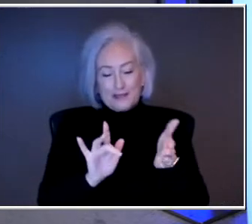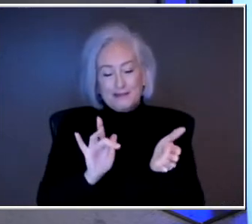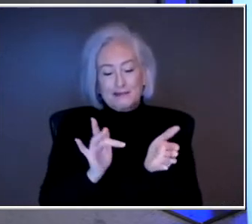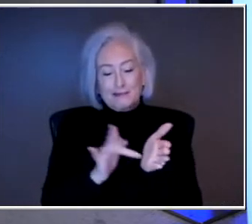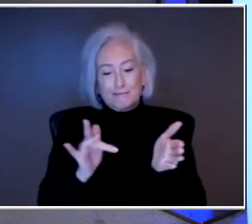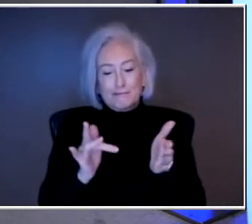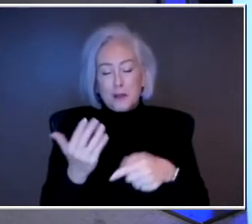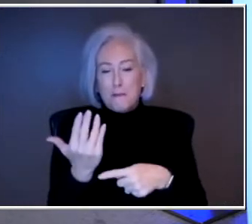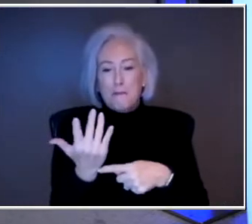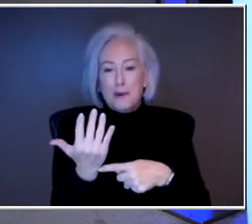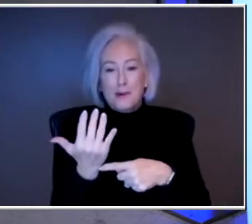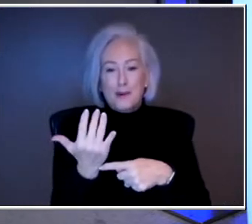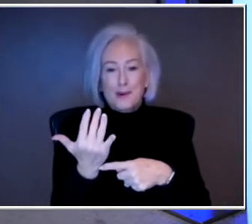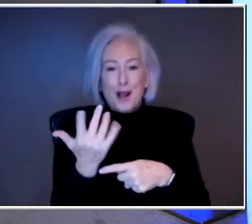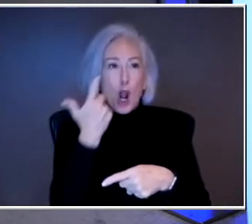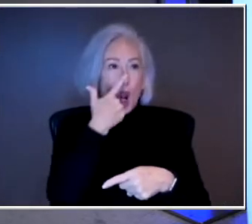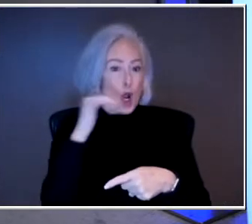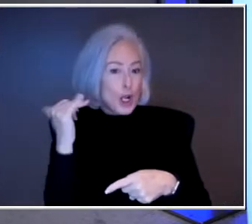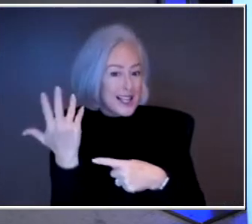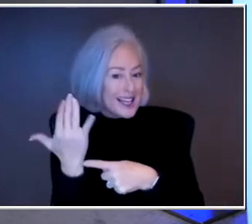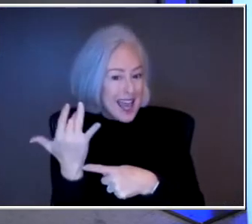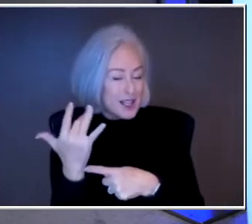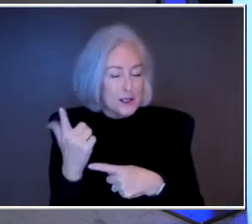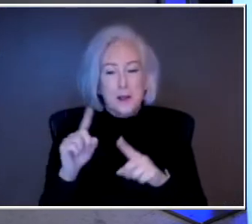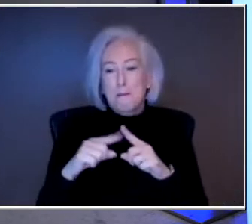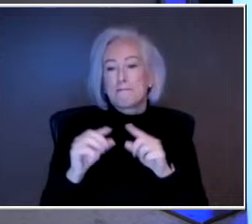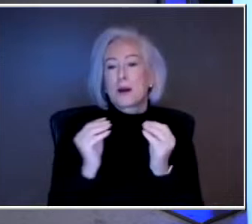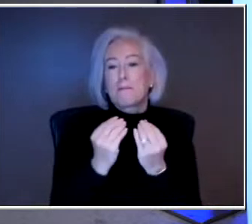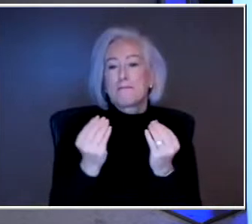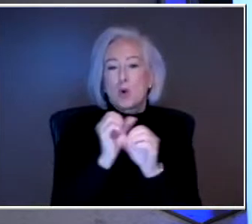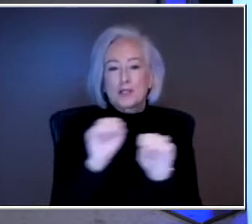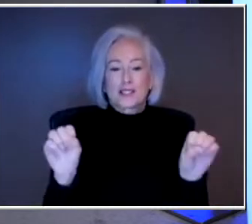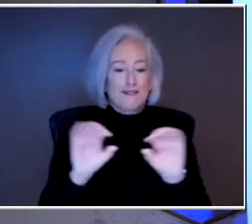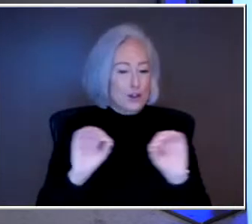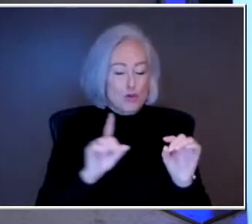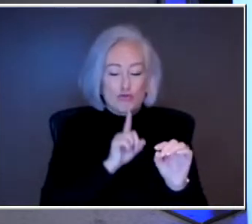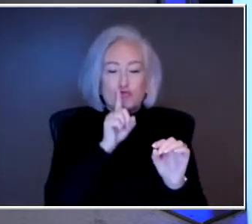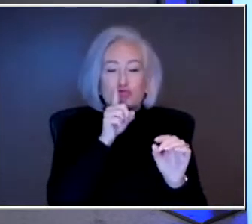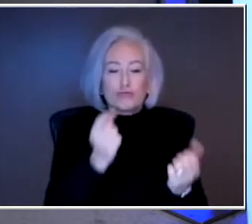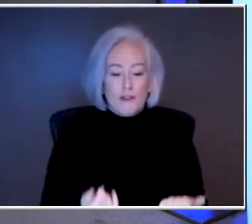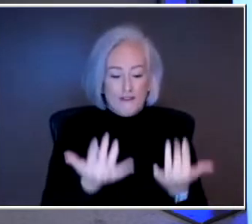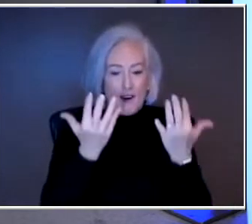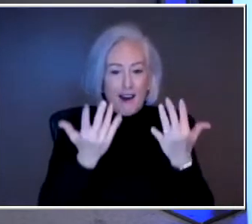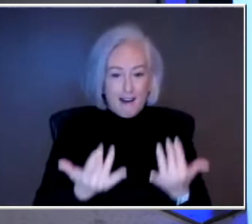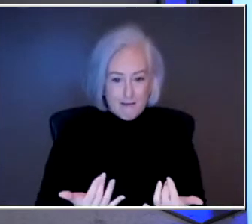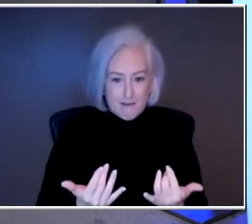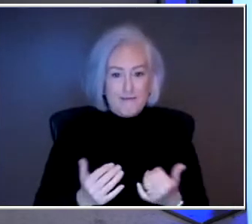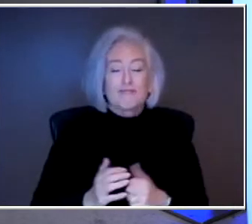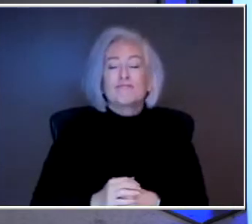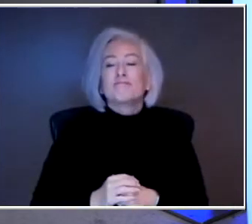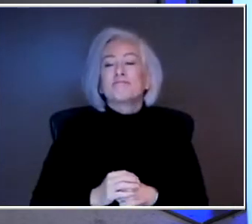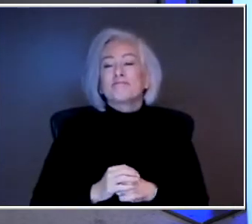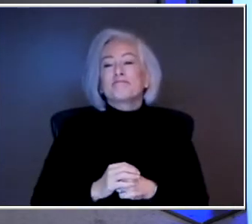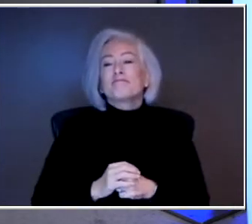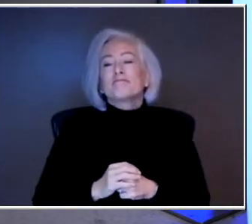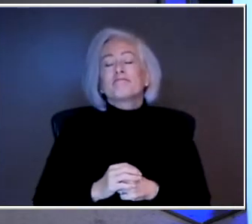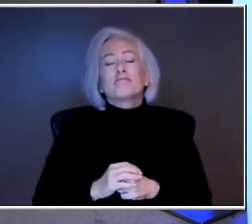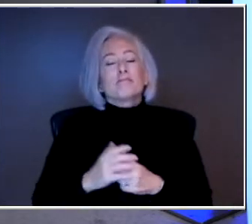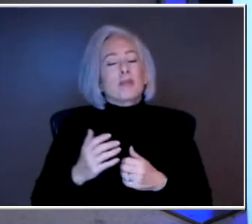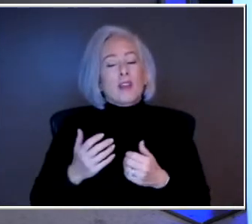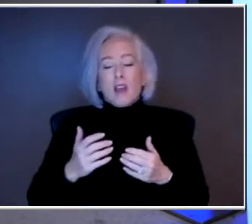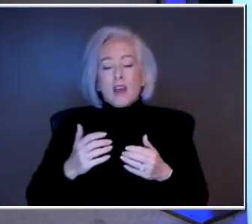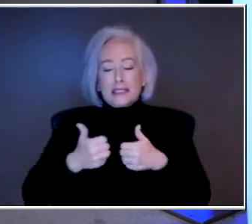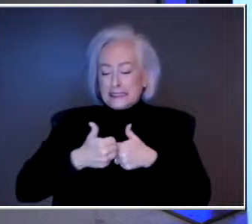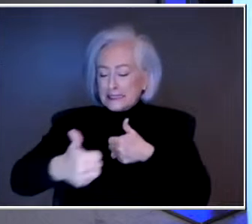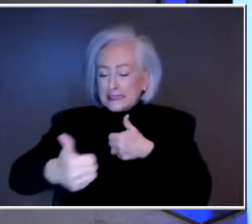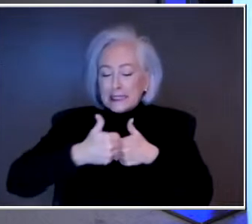It's ambiance, but it's safer for sure. So how far should we keep an open flame away from? It seems obvious, but is there an inch amount, foot amount that